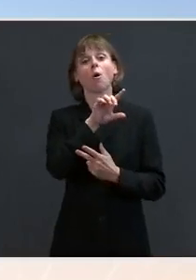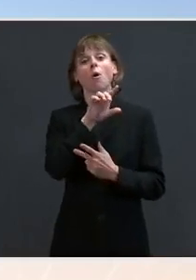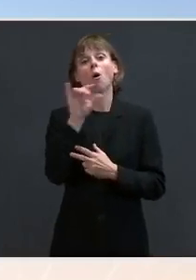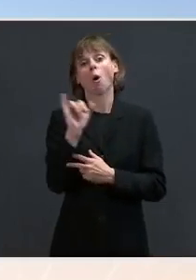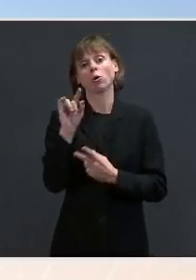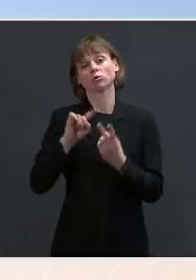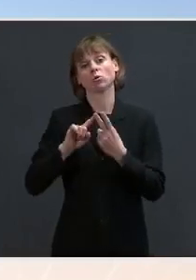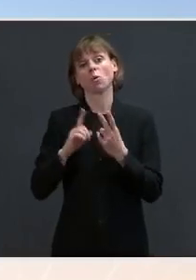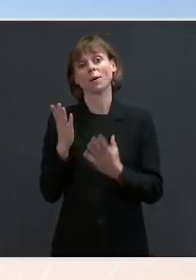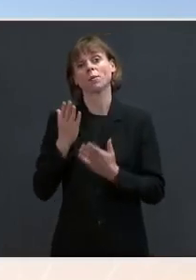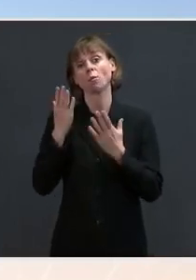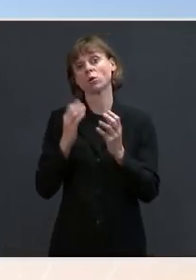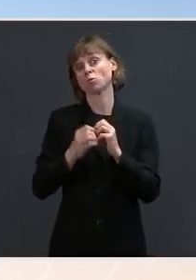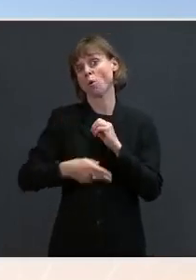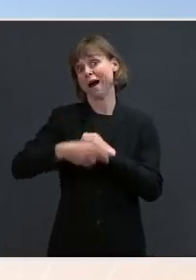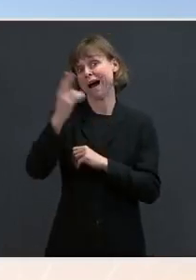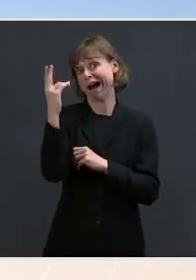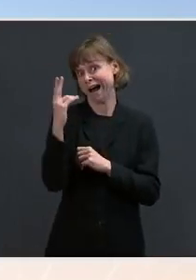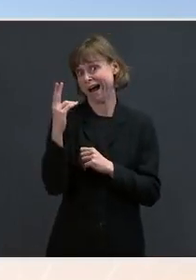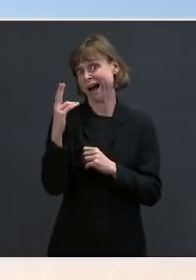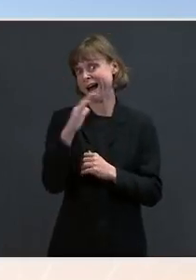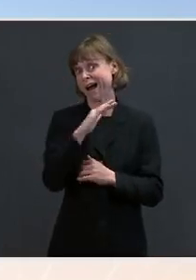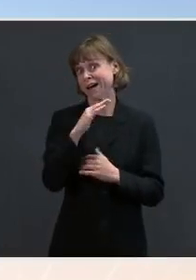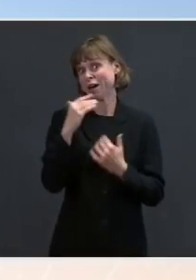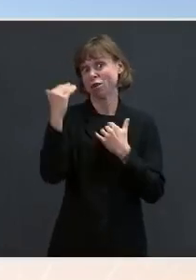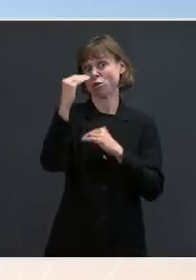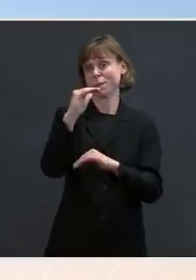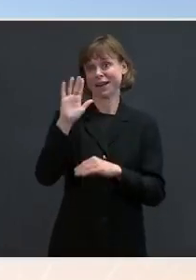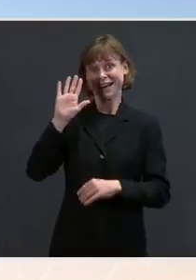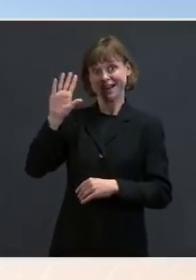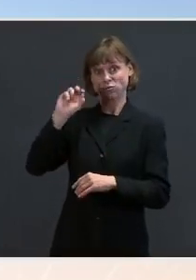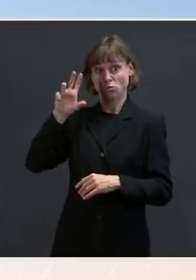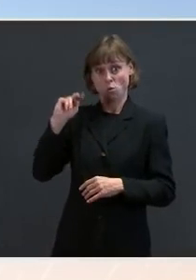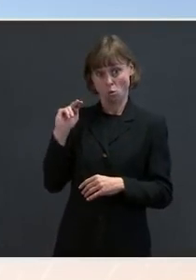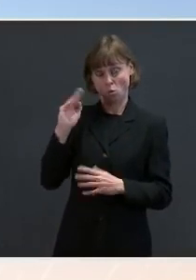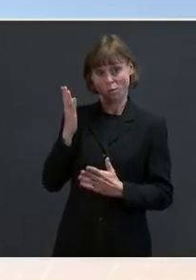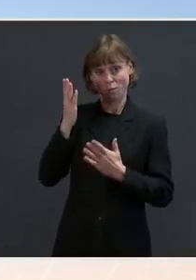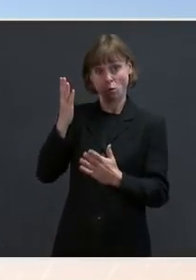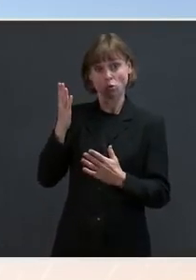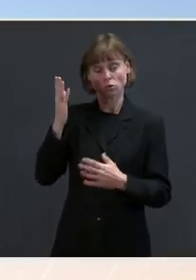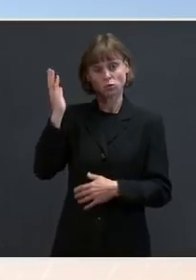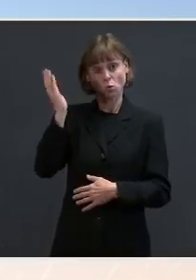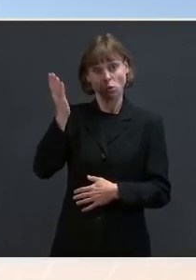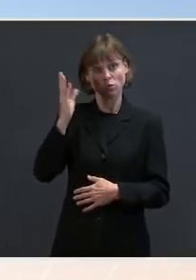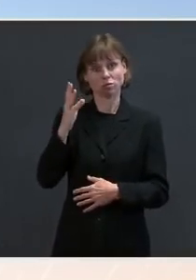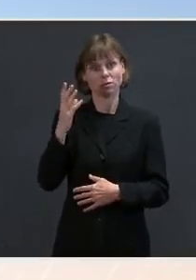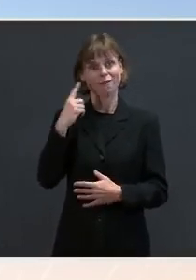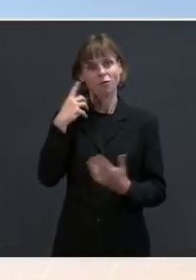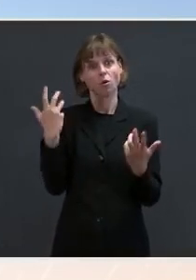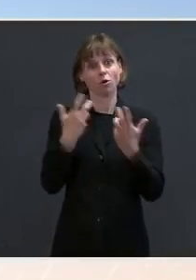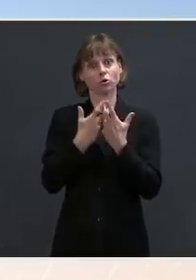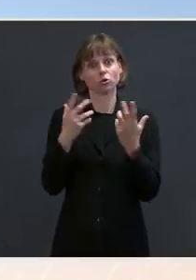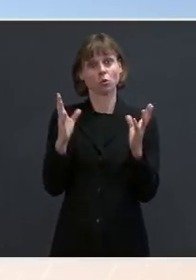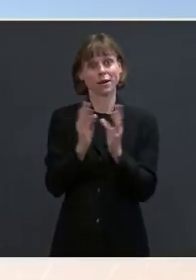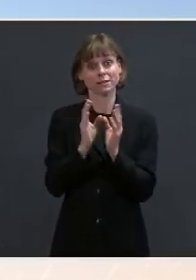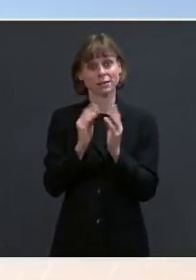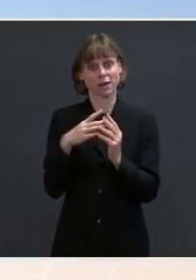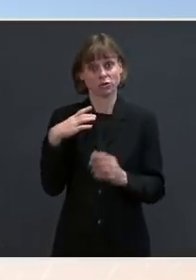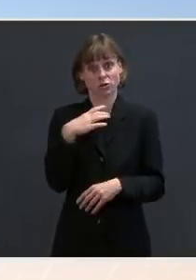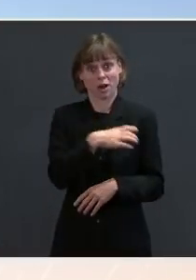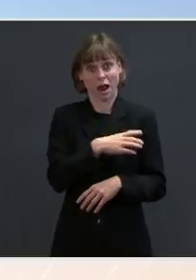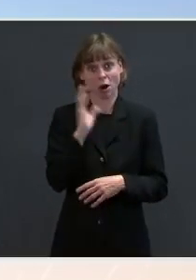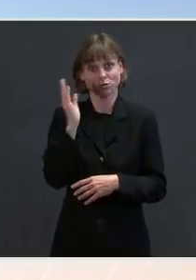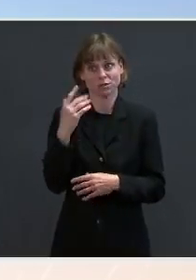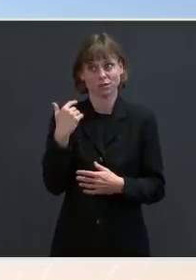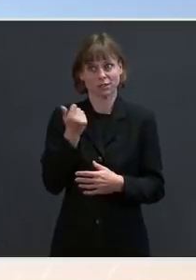a higher threshold, as you know, in his own proposal and his joint session speech that he delivered a couple of weeks ago. He has also been clear that he is